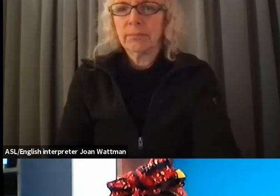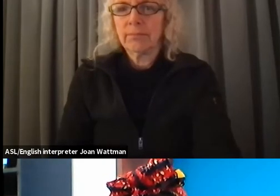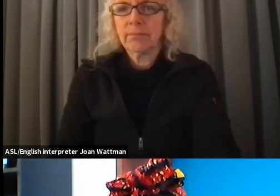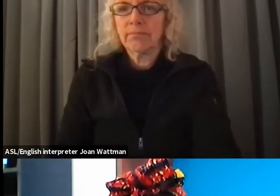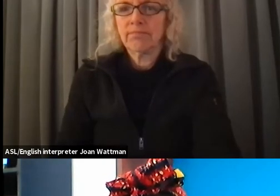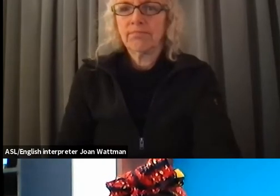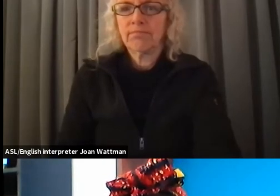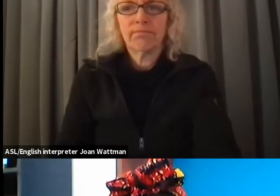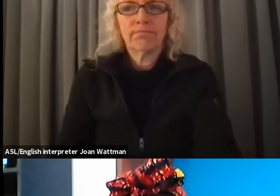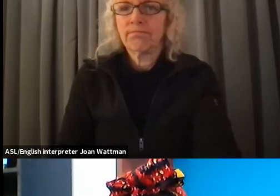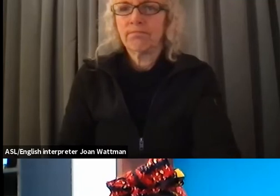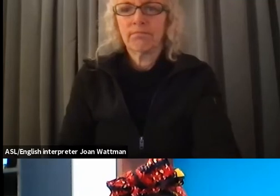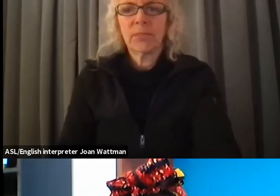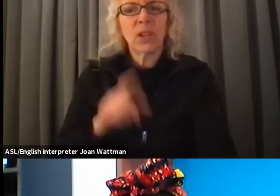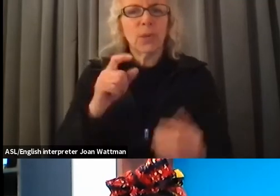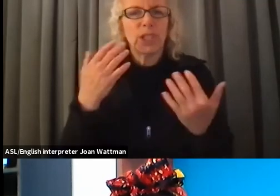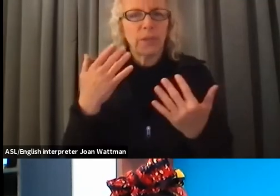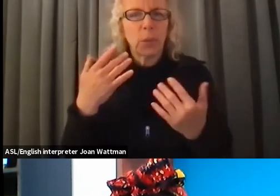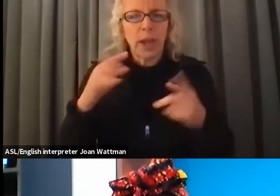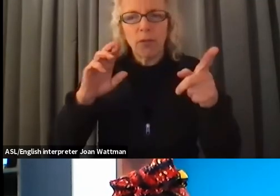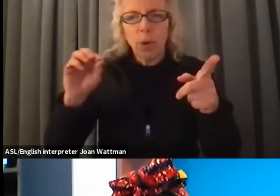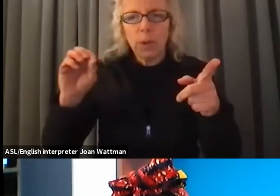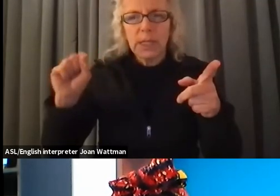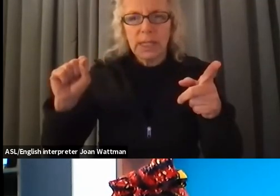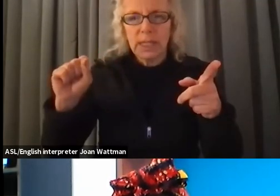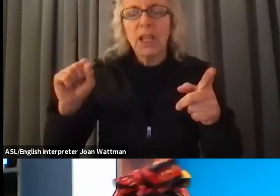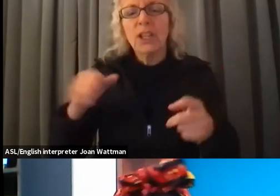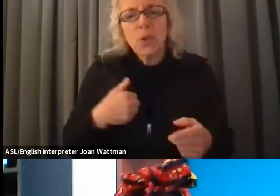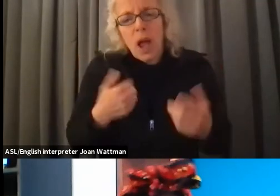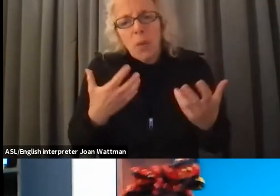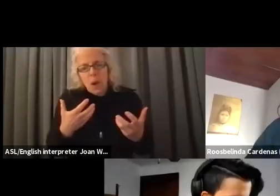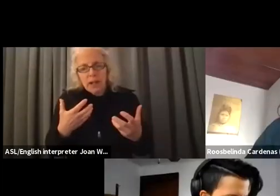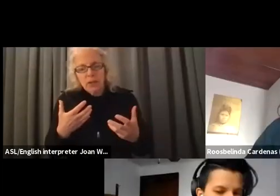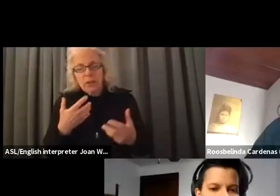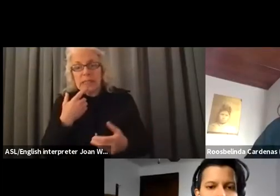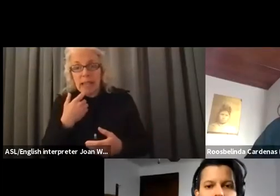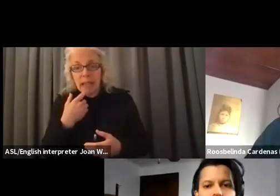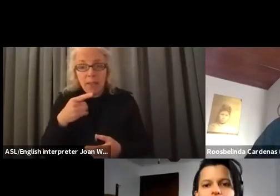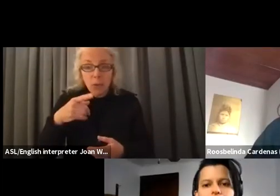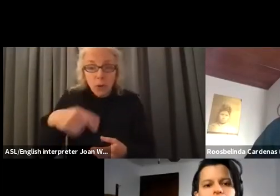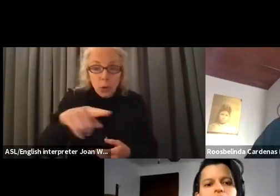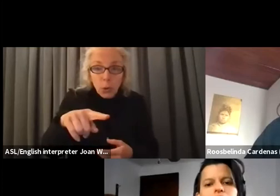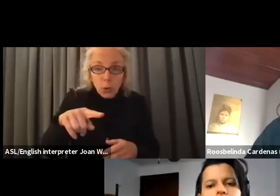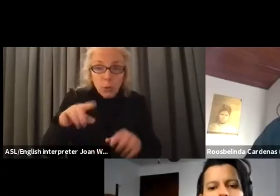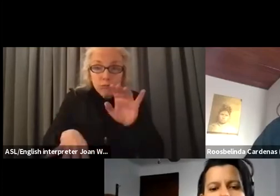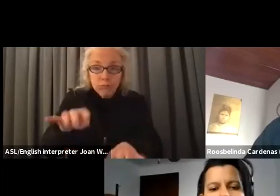I think we're just waiting a moment for Rose, so I'll take the time to invite you to put any questions